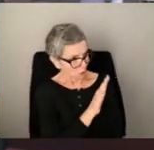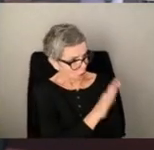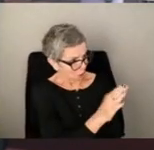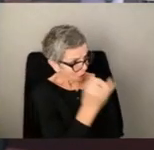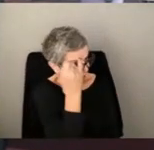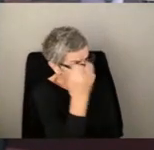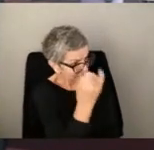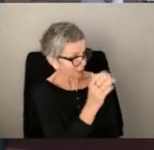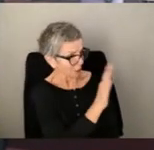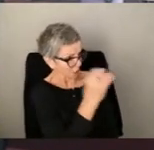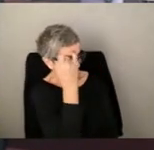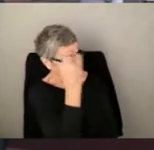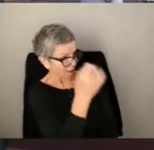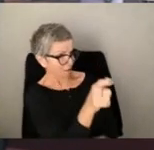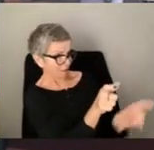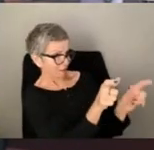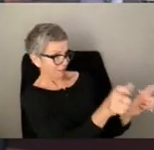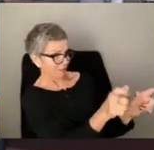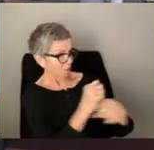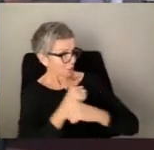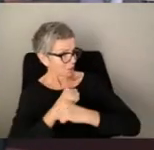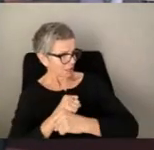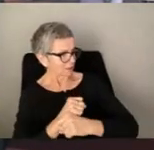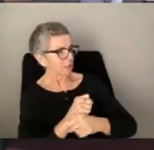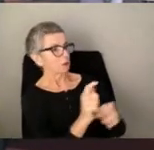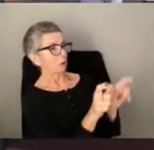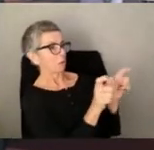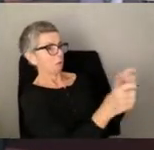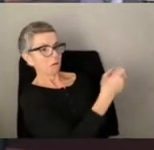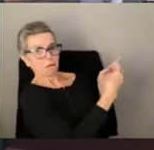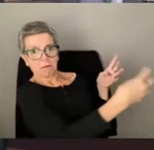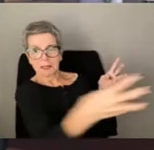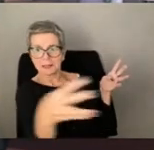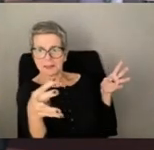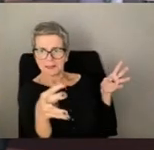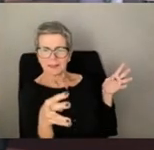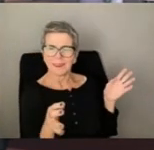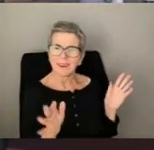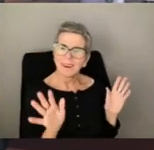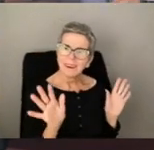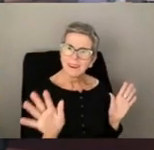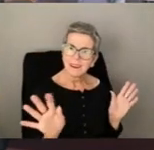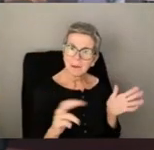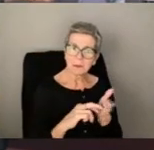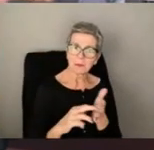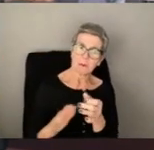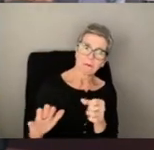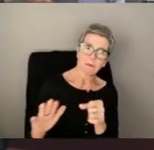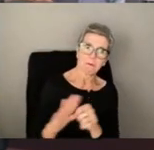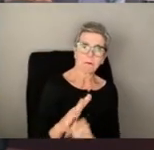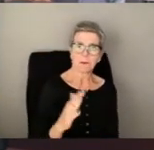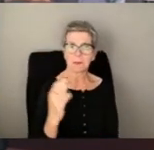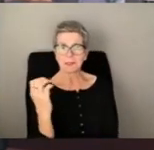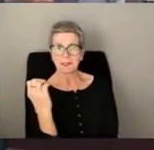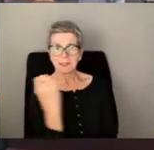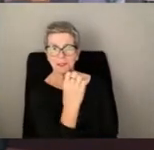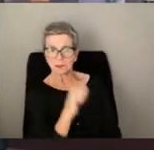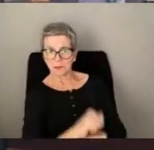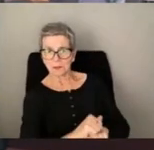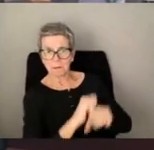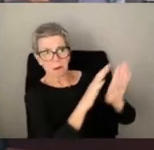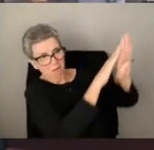the solution that we have. We'd have to fence off the entire eastern slopes in order to keep grizzly bears out of the place where people